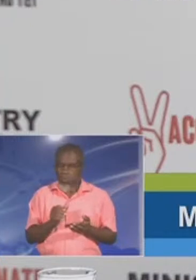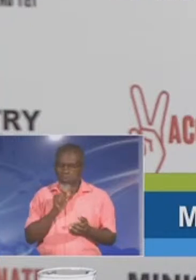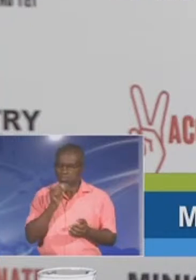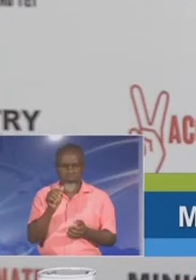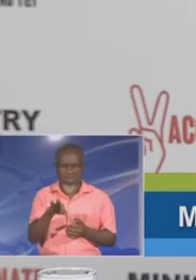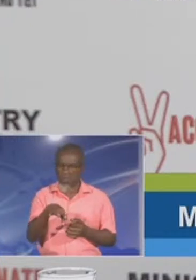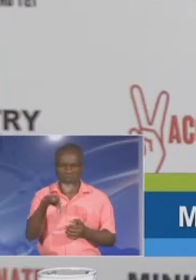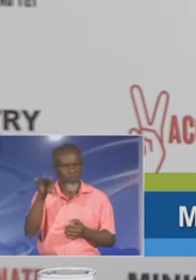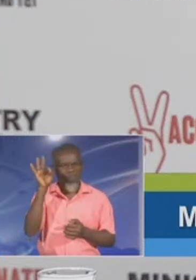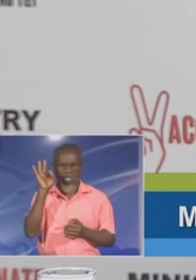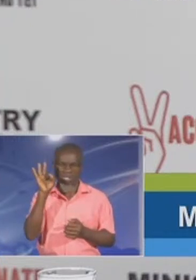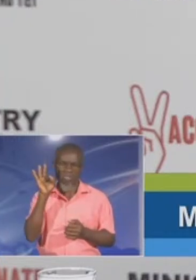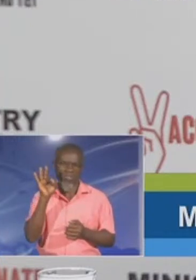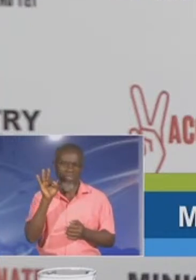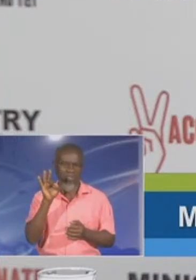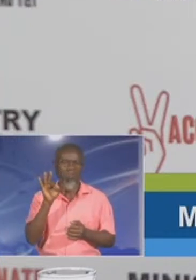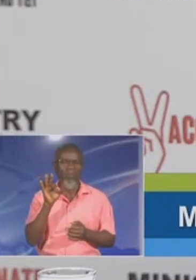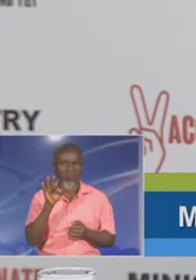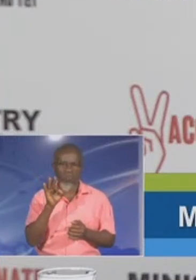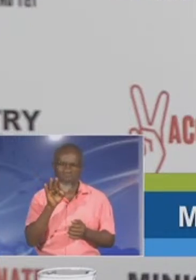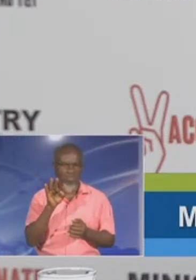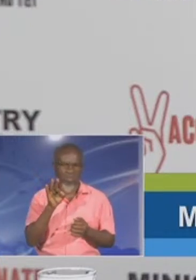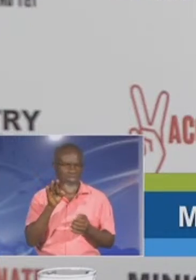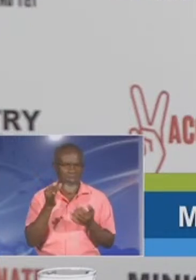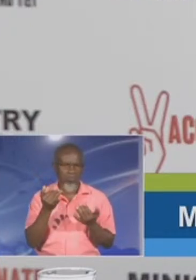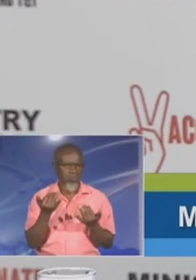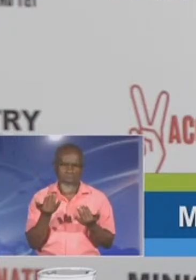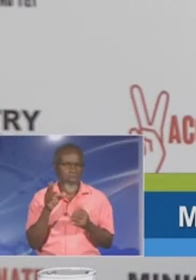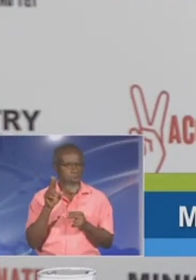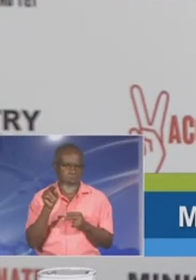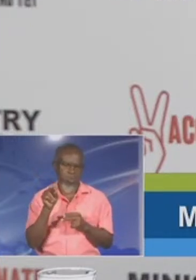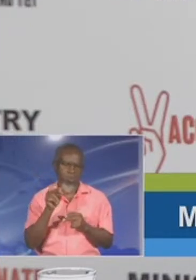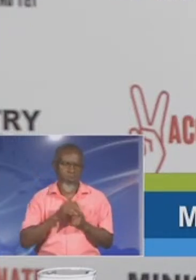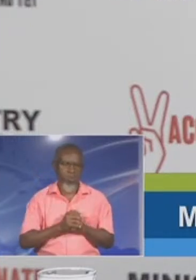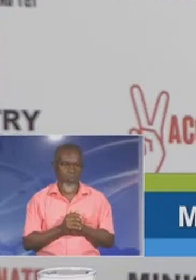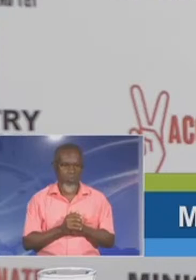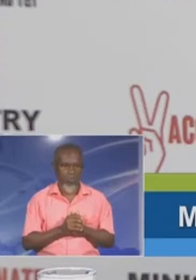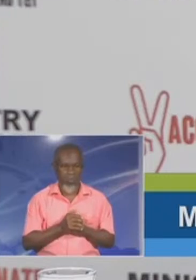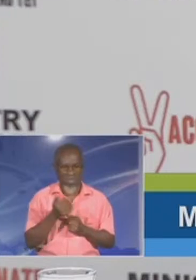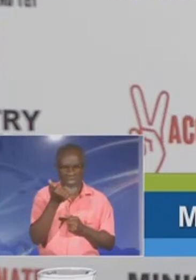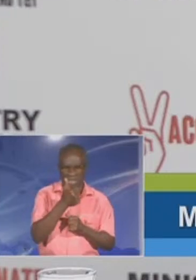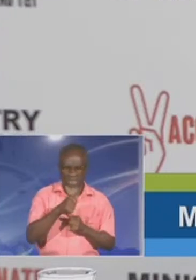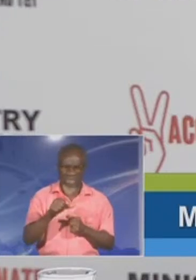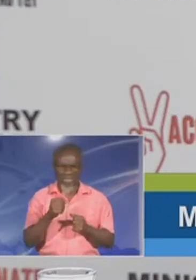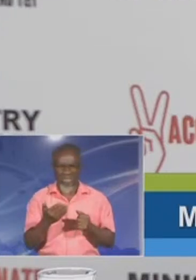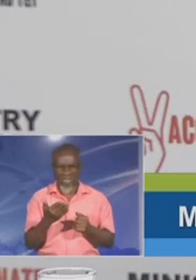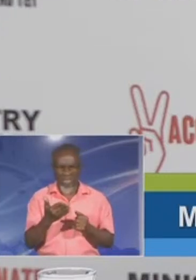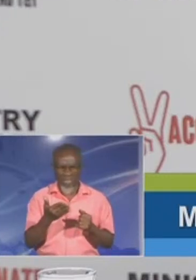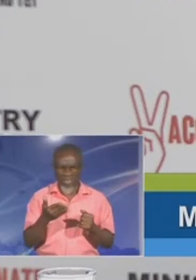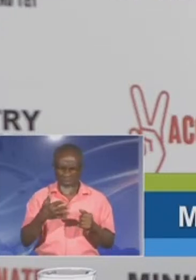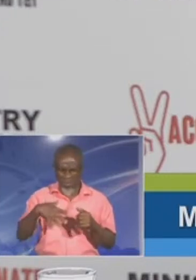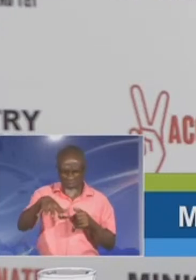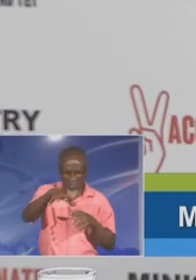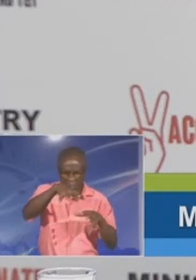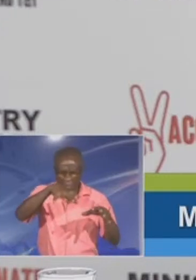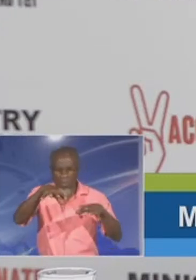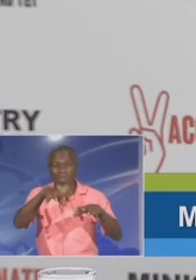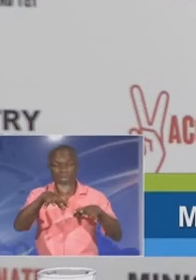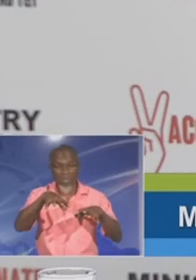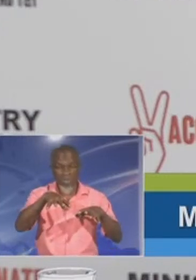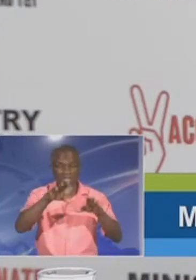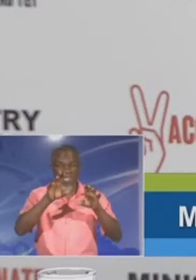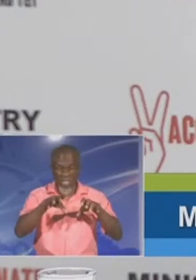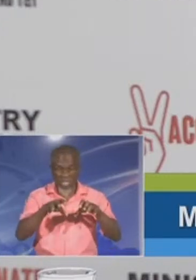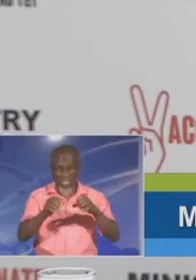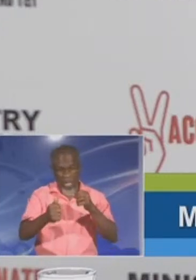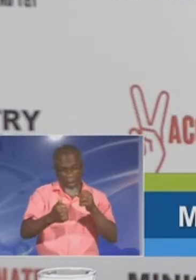in our sequencing thus far. Of course, anything that is in circulation, anything that can have a different public health impact